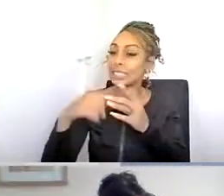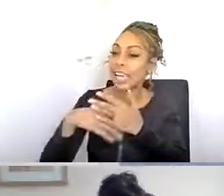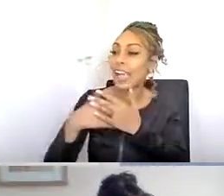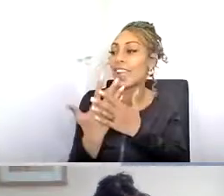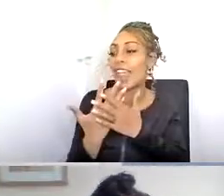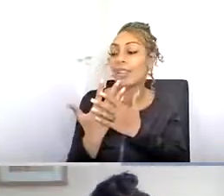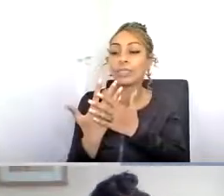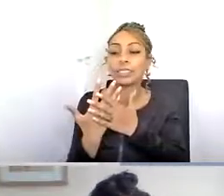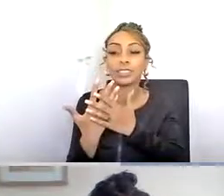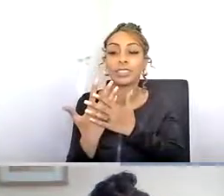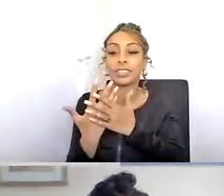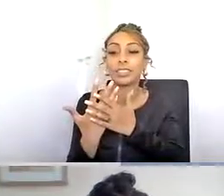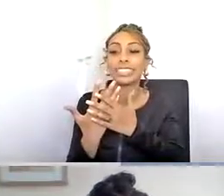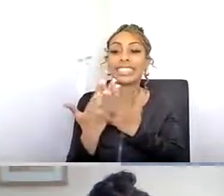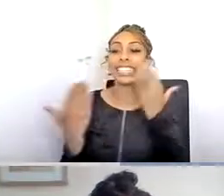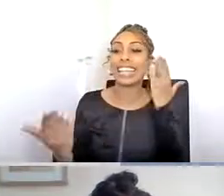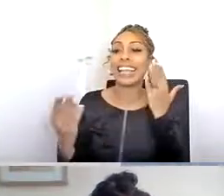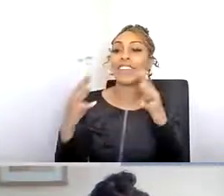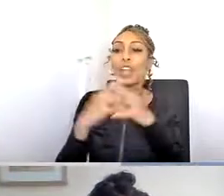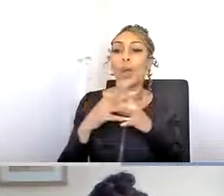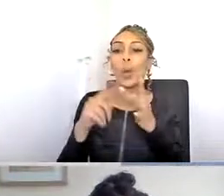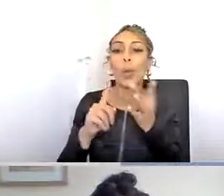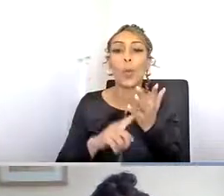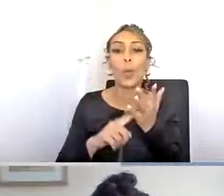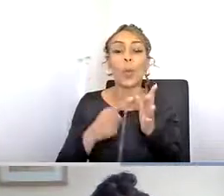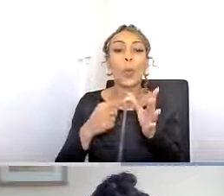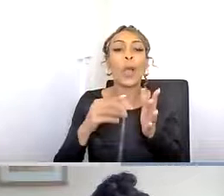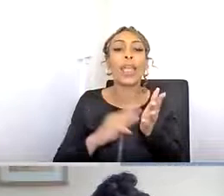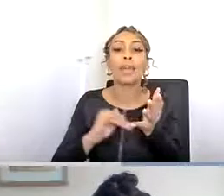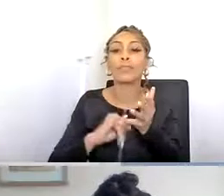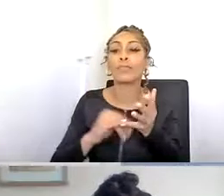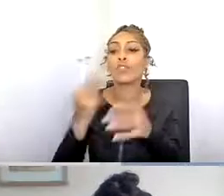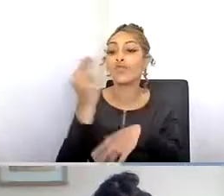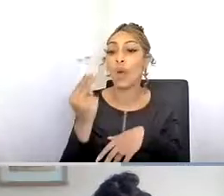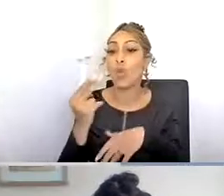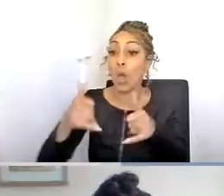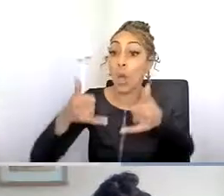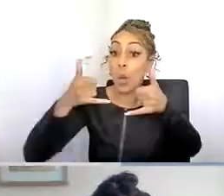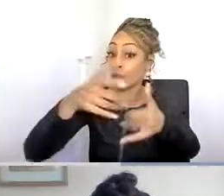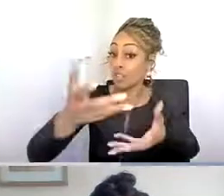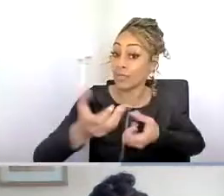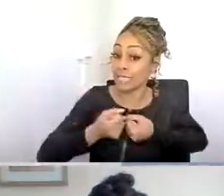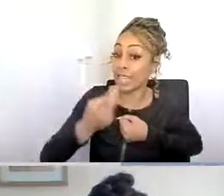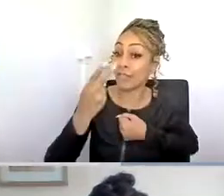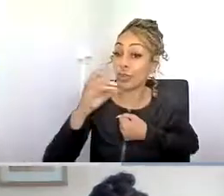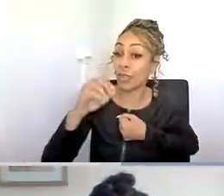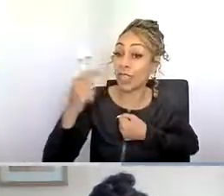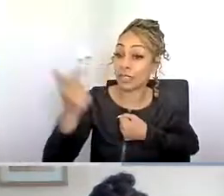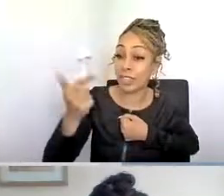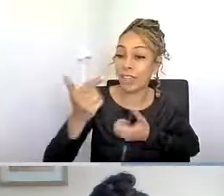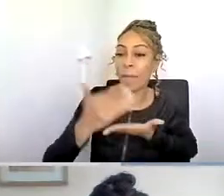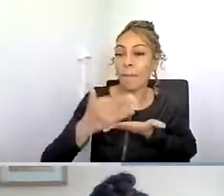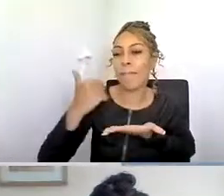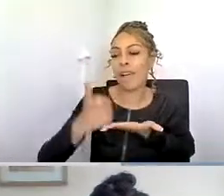for the Evelyn Williams Drawing Award, and Barbara Walker had received this in 2017 as